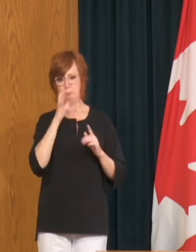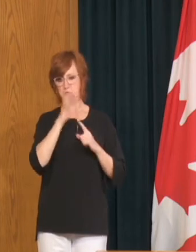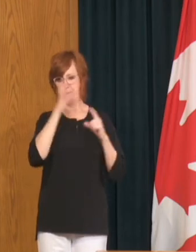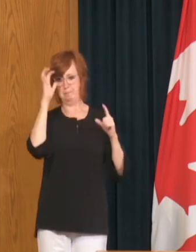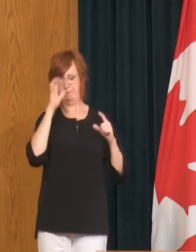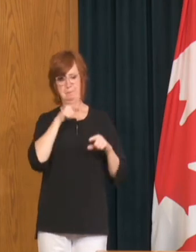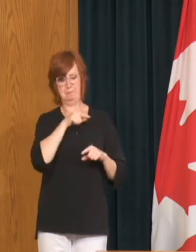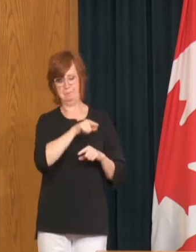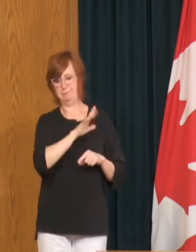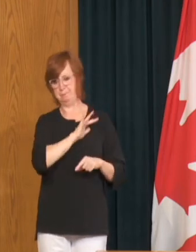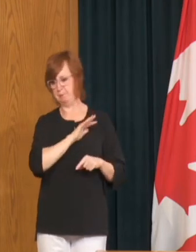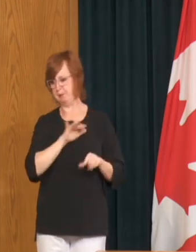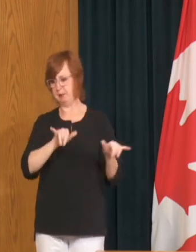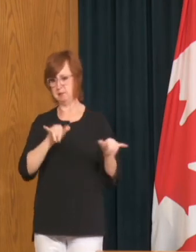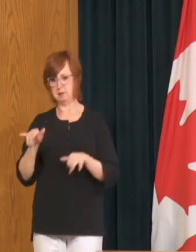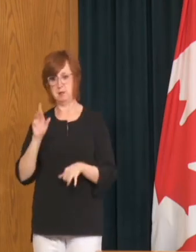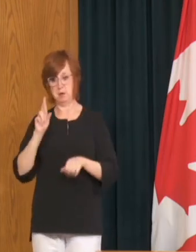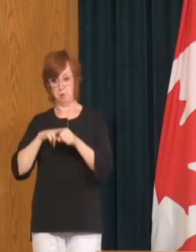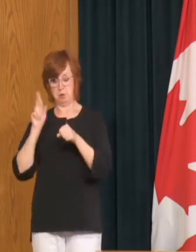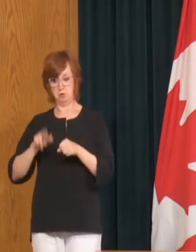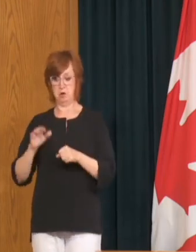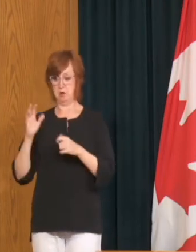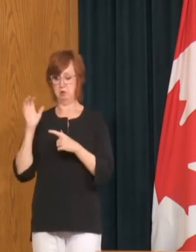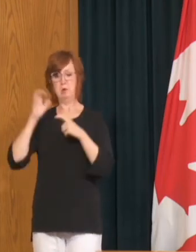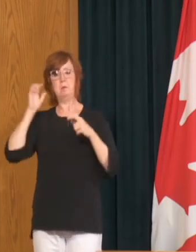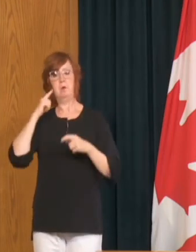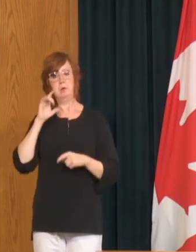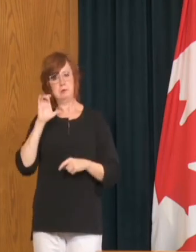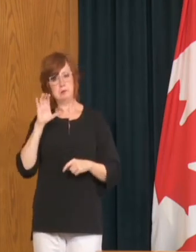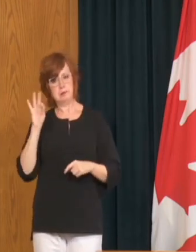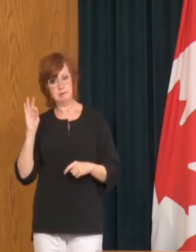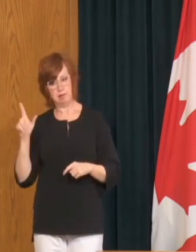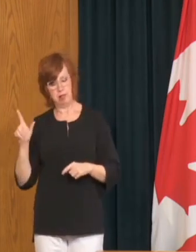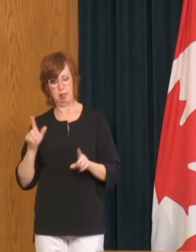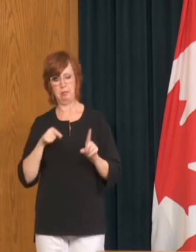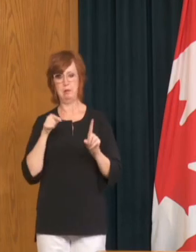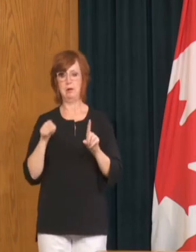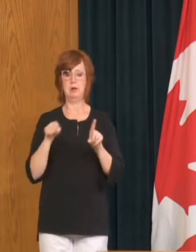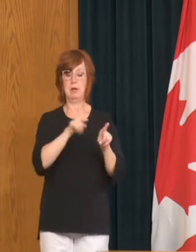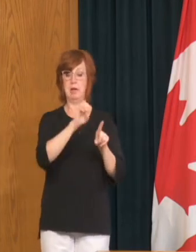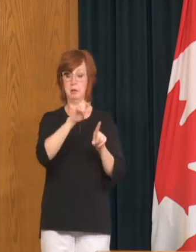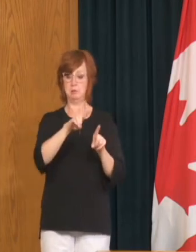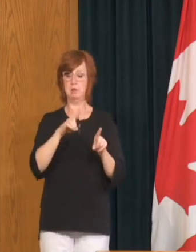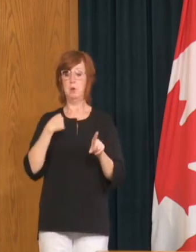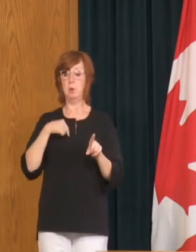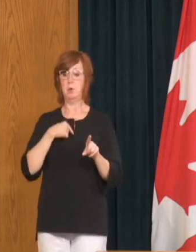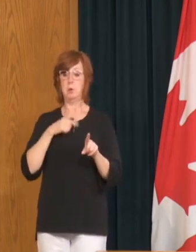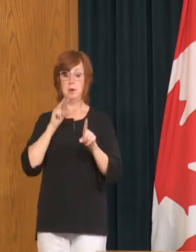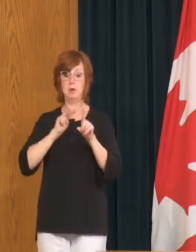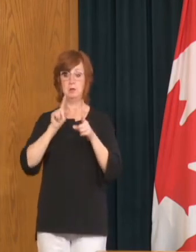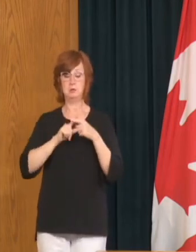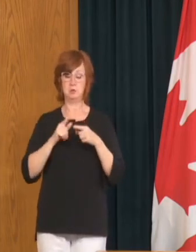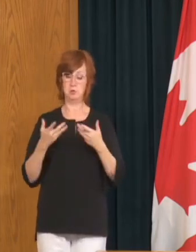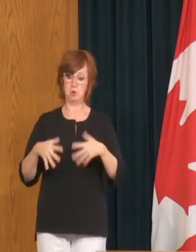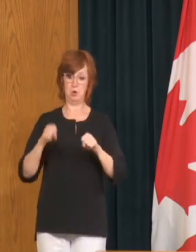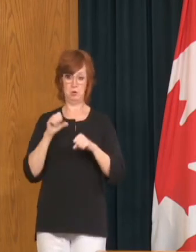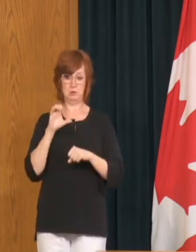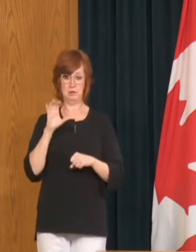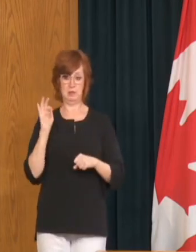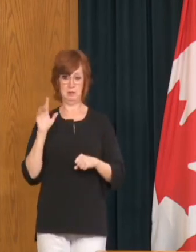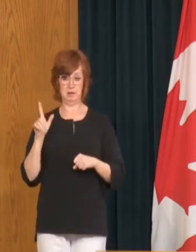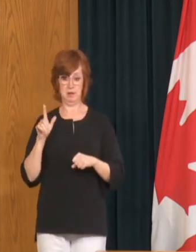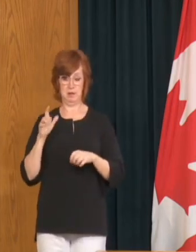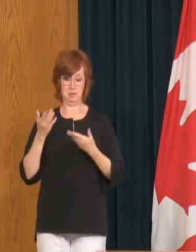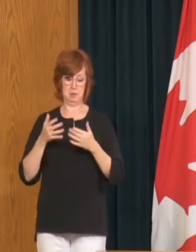Regina is in the case of the CFL. We do look forward to hosting the CFL if we're able to